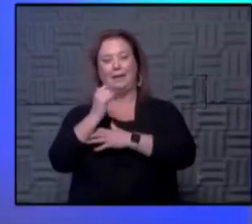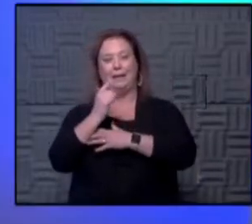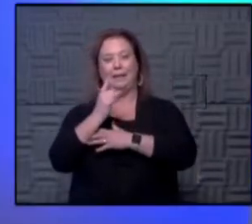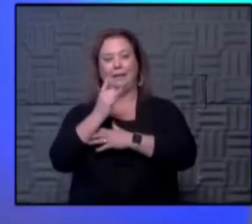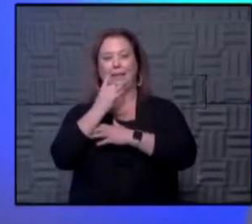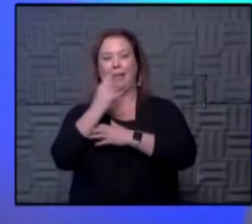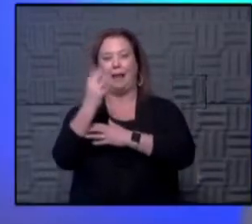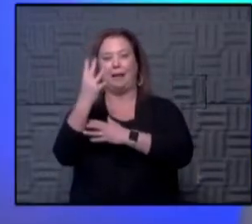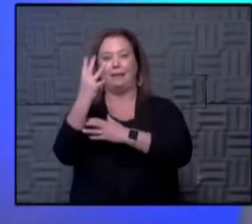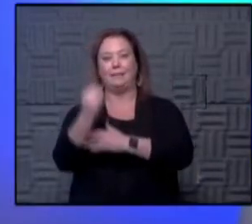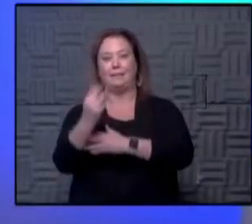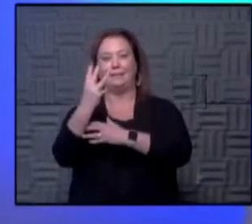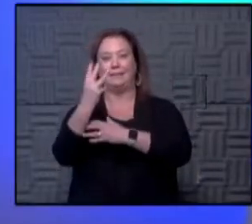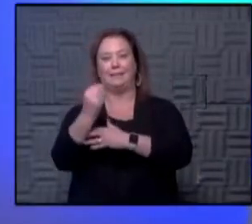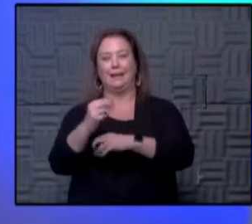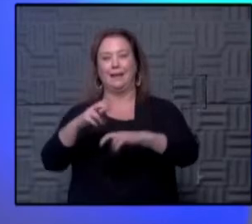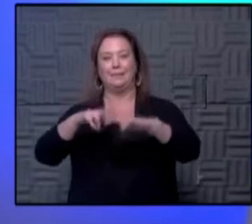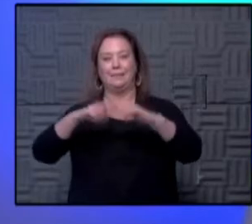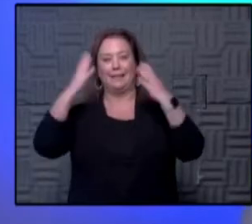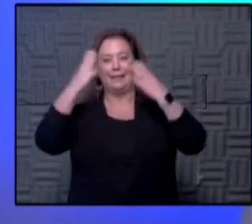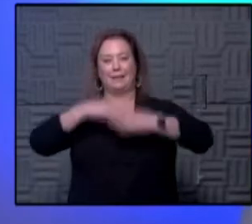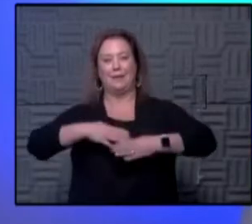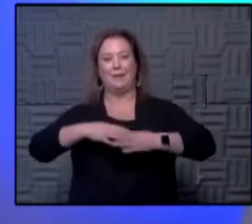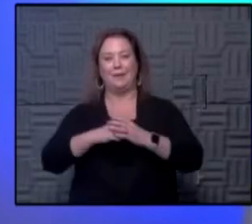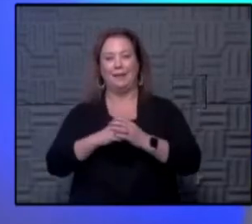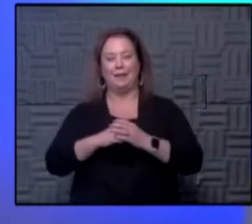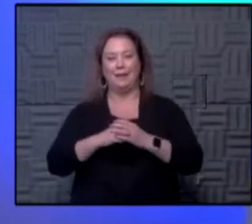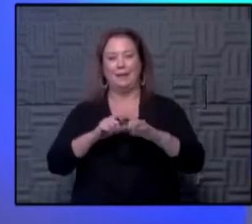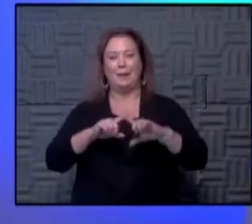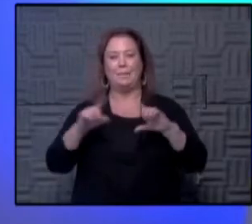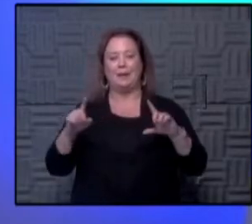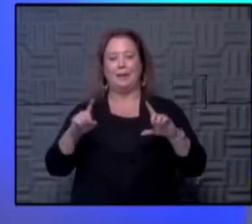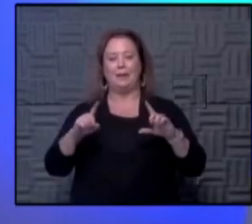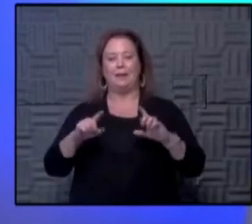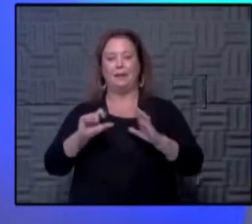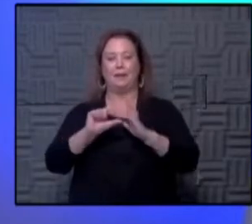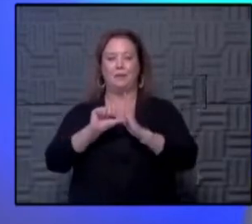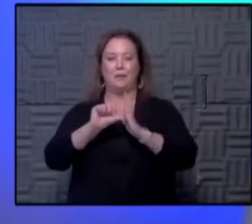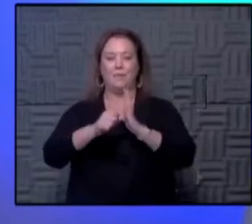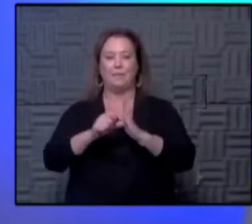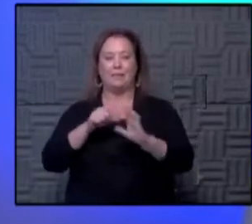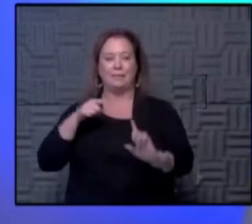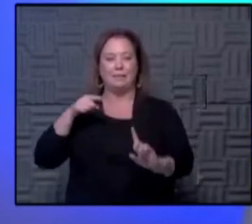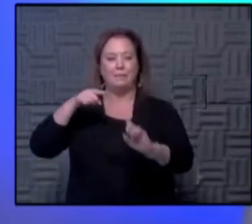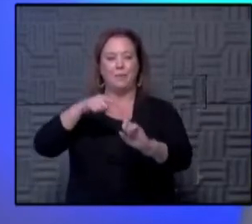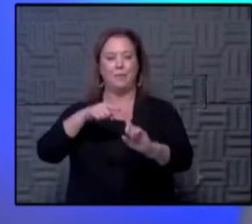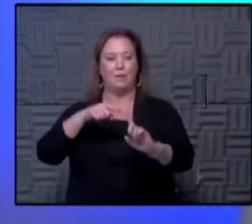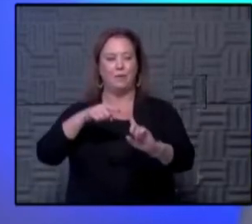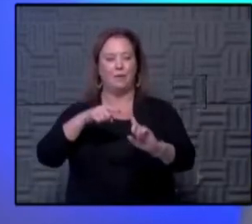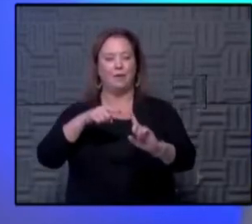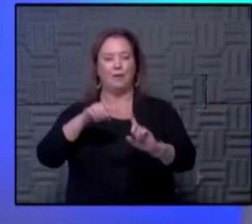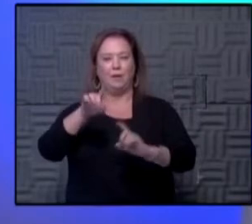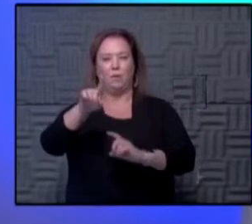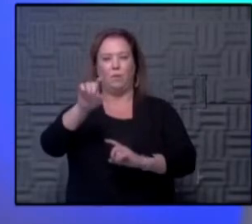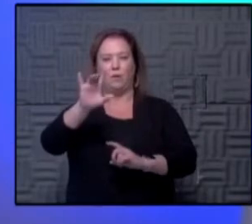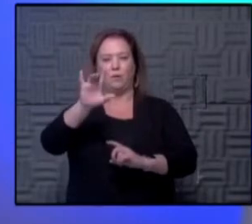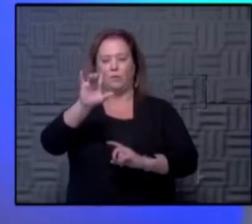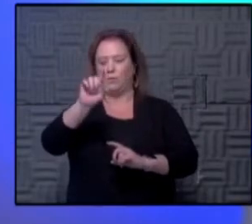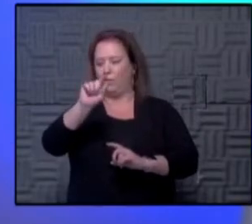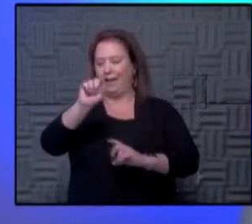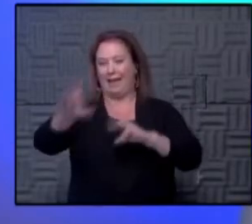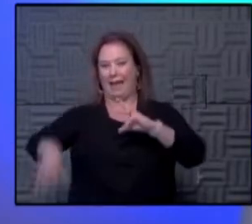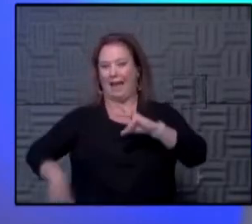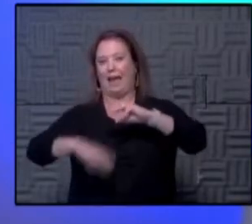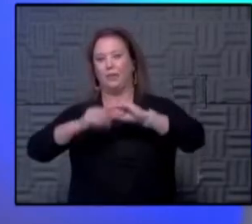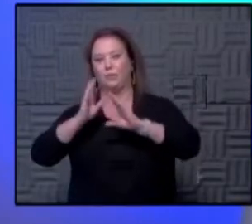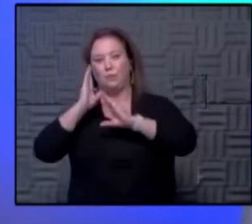off back here, so I'm just sort of sitting in the dark. But I think you made the point that I was going to mention is that it's the 120 additional beds